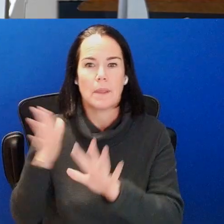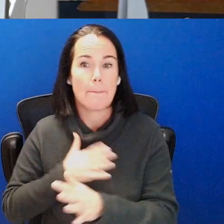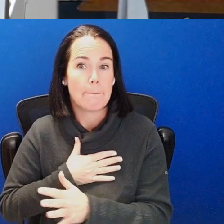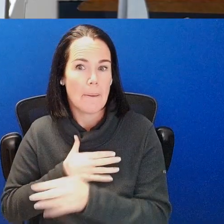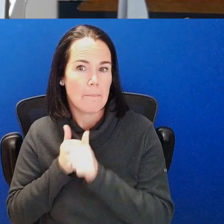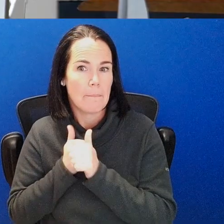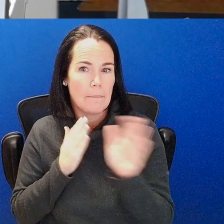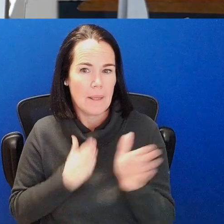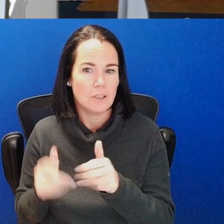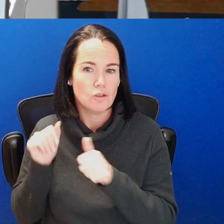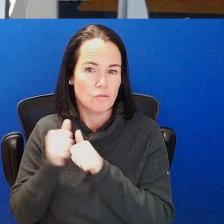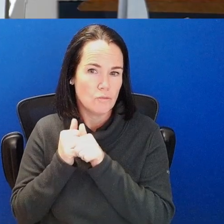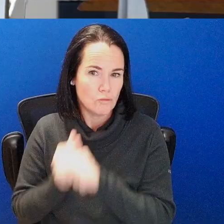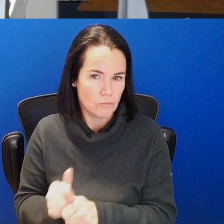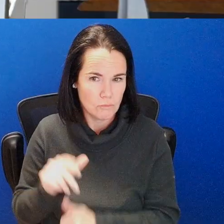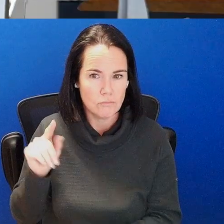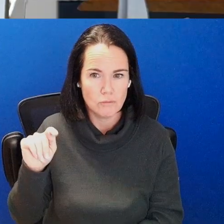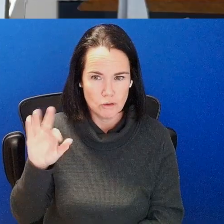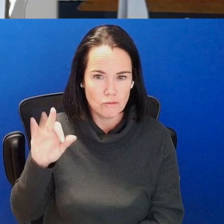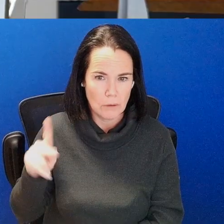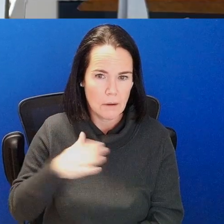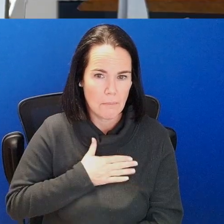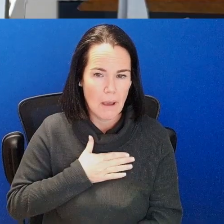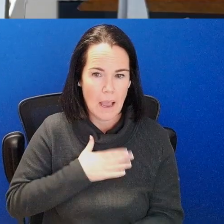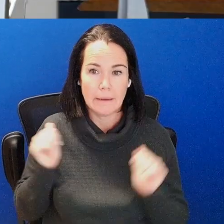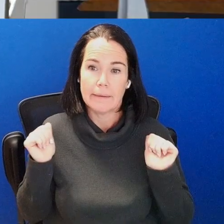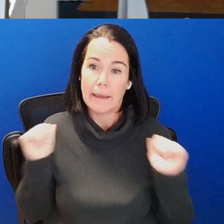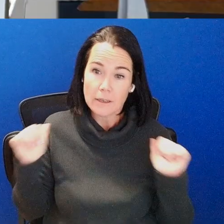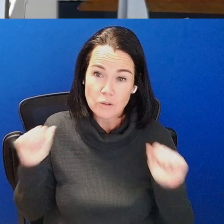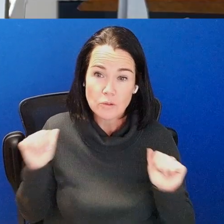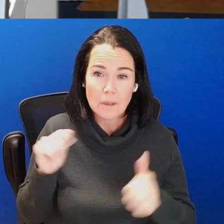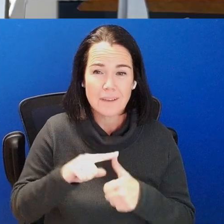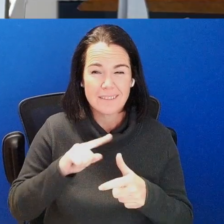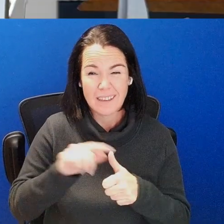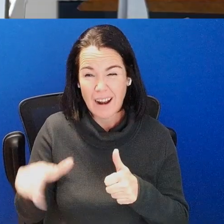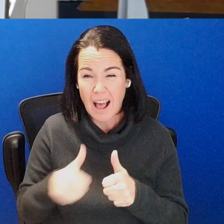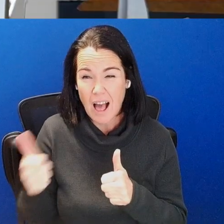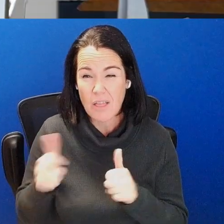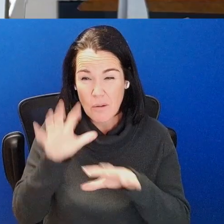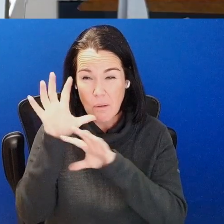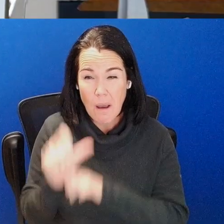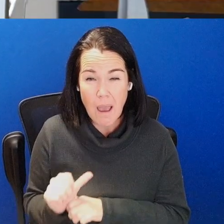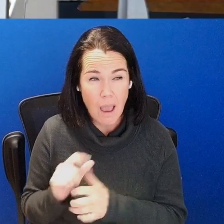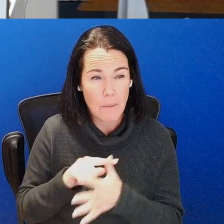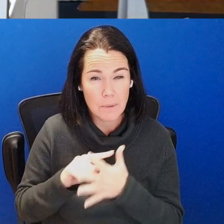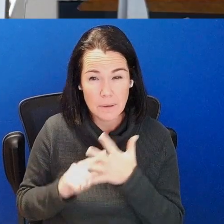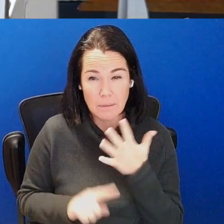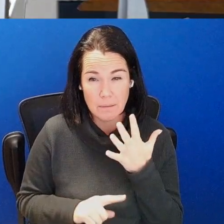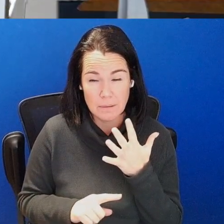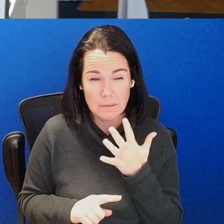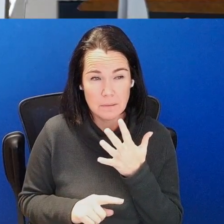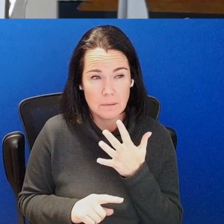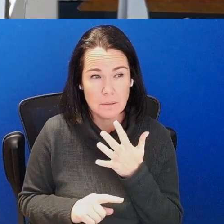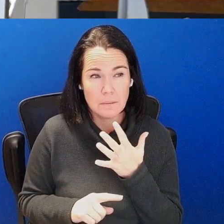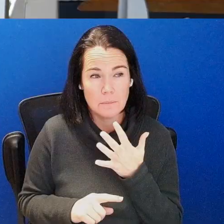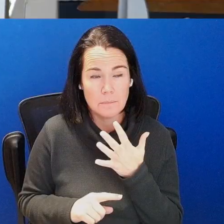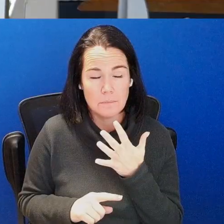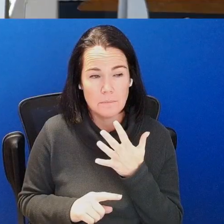plan right now is to track my exercise, is to track just like other habits and stuff in addition